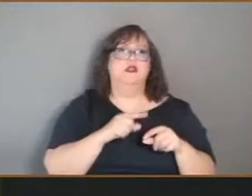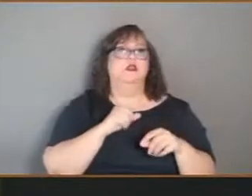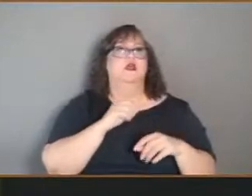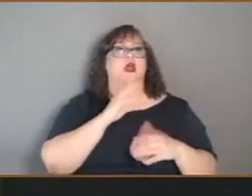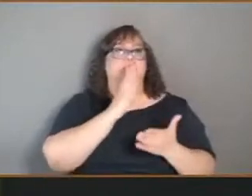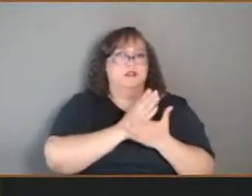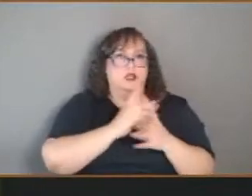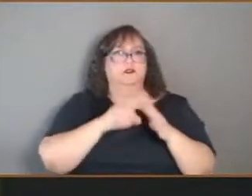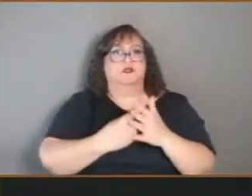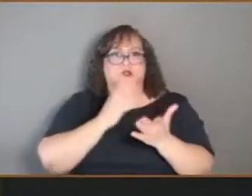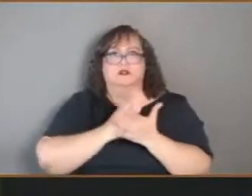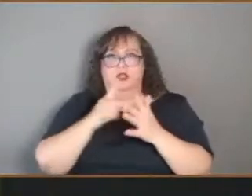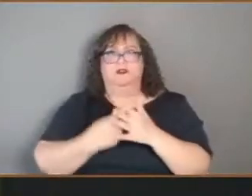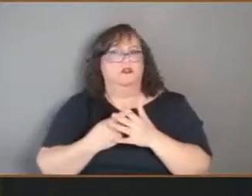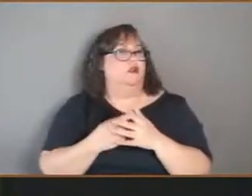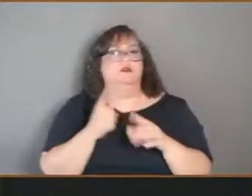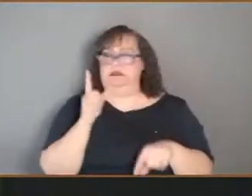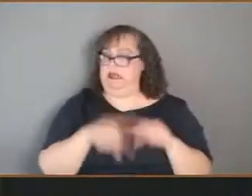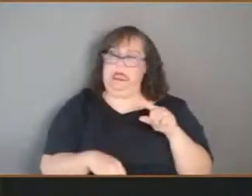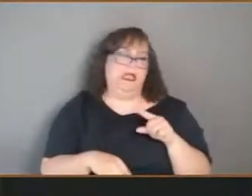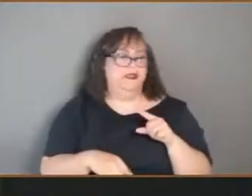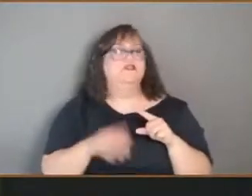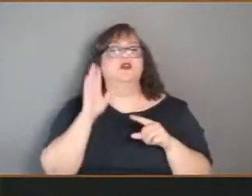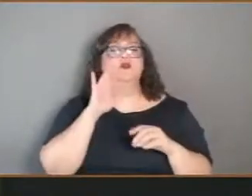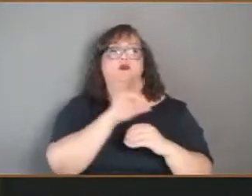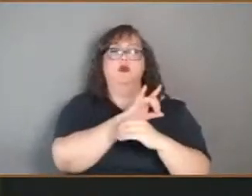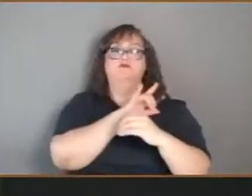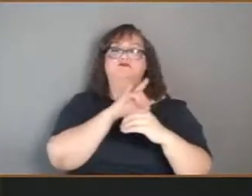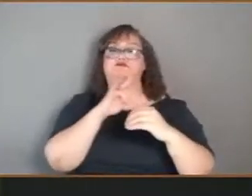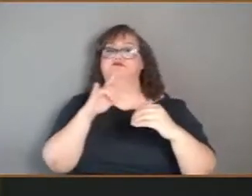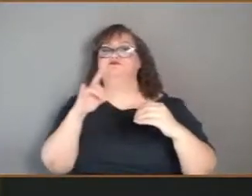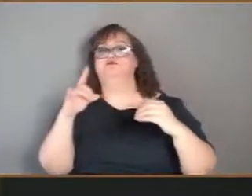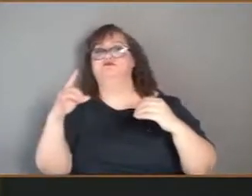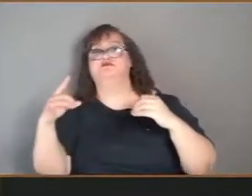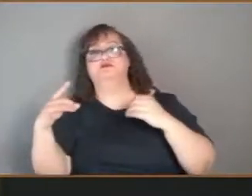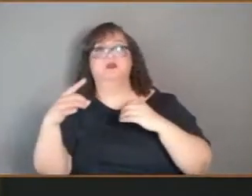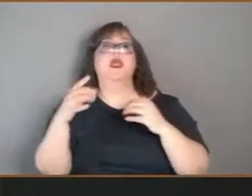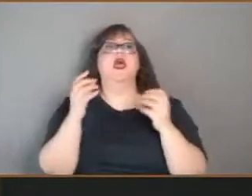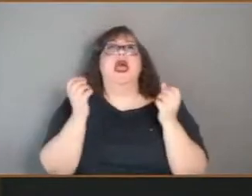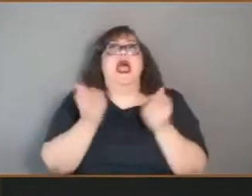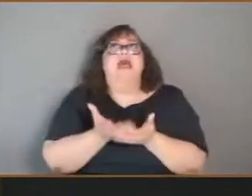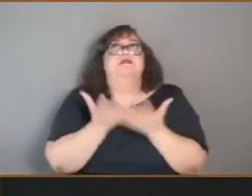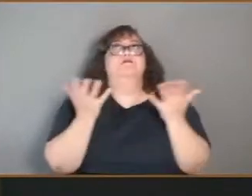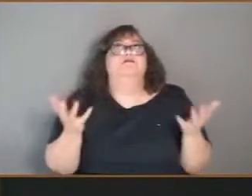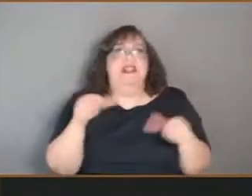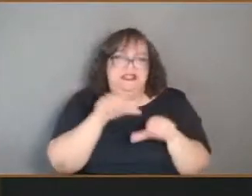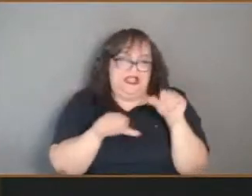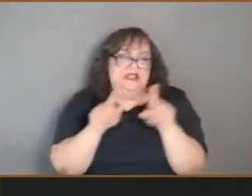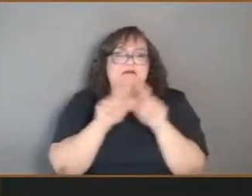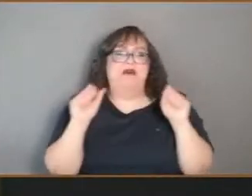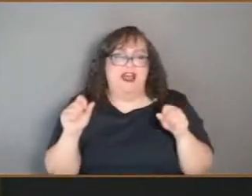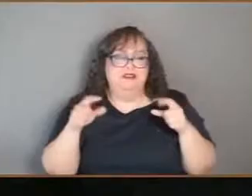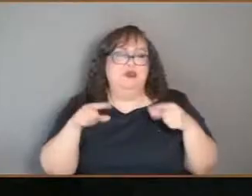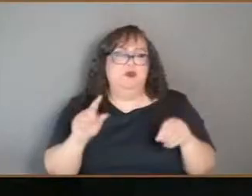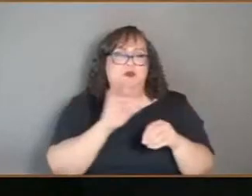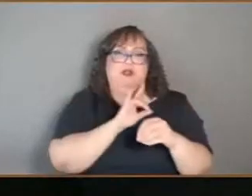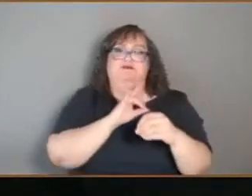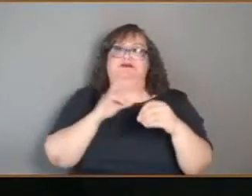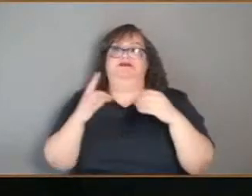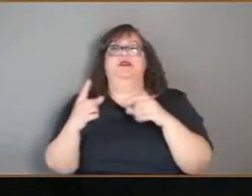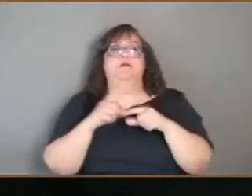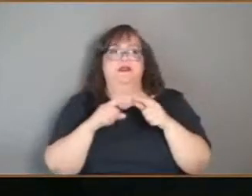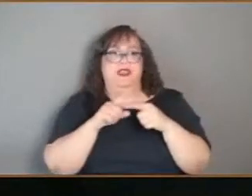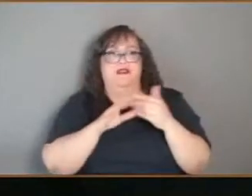hard to do in space. So we'll be flying by, doing as much science as we can during that encounter, but then on to the next target. Yeah,